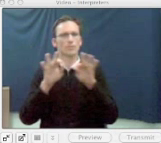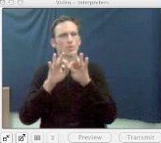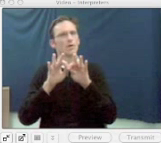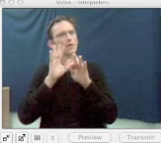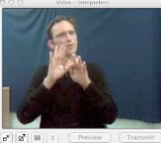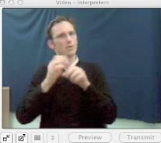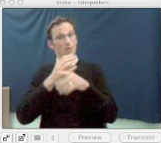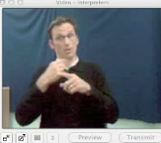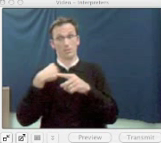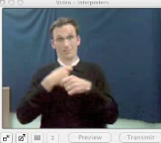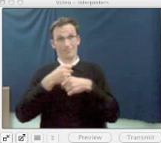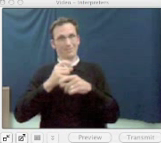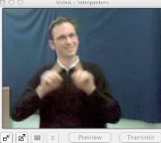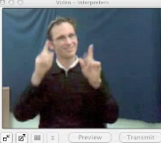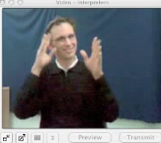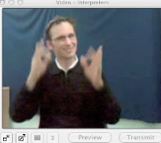make